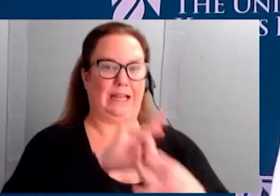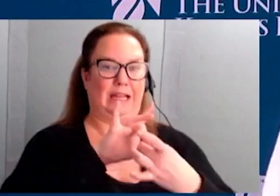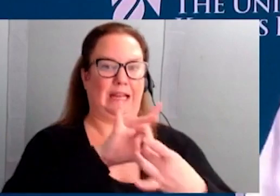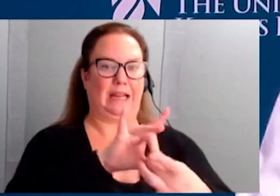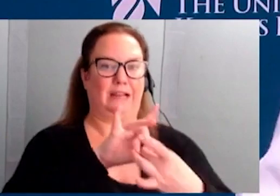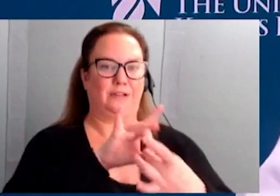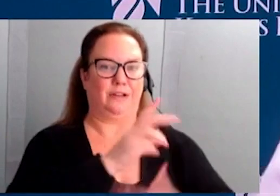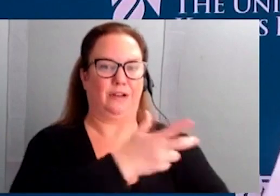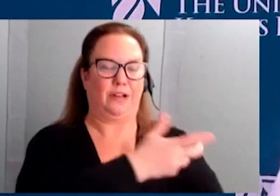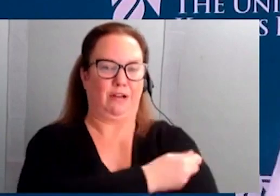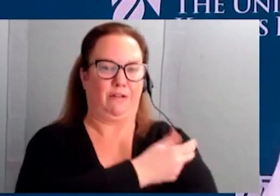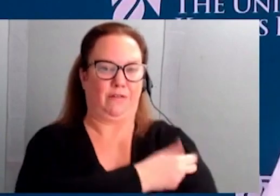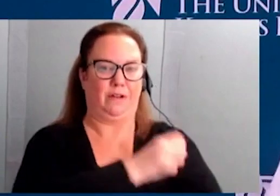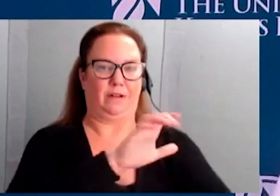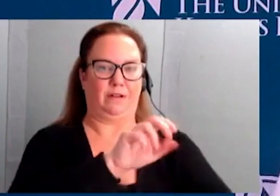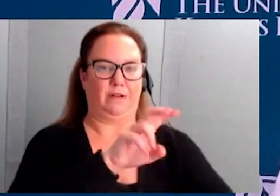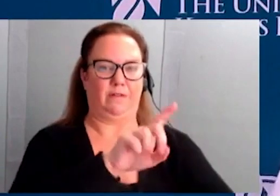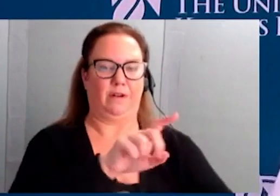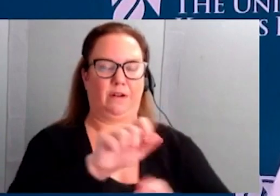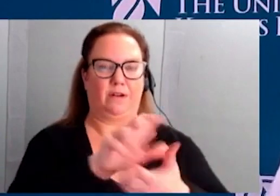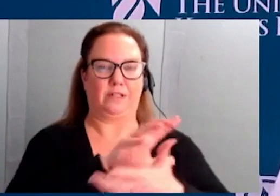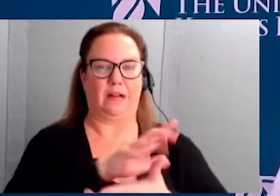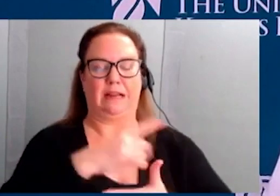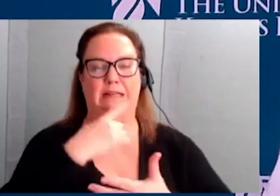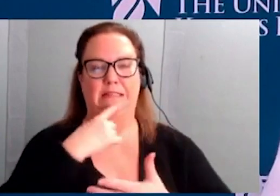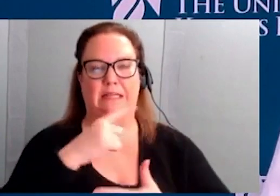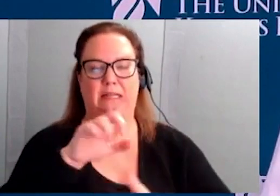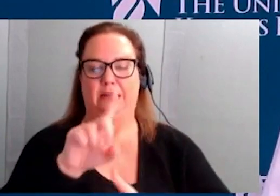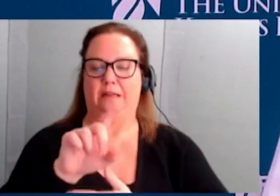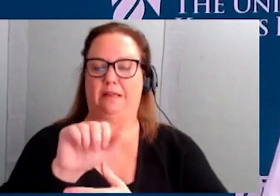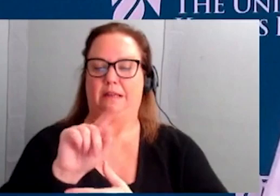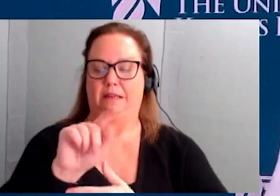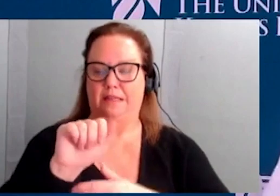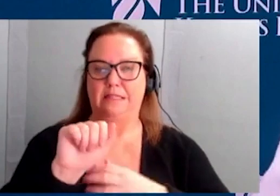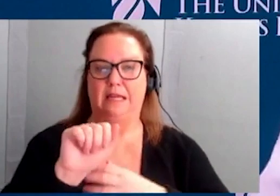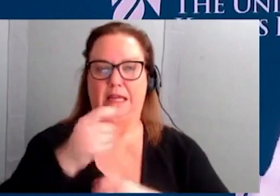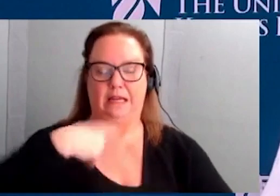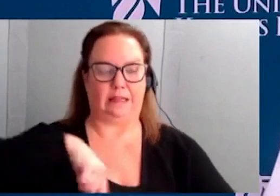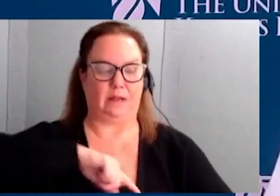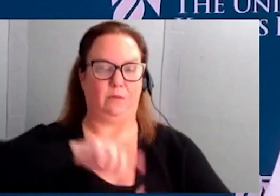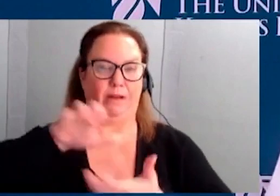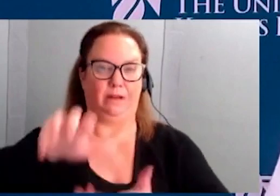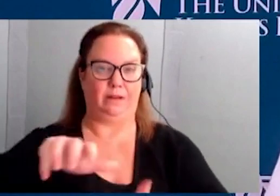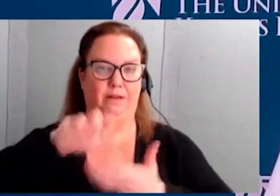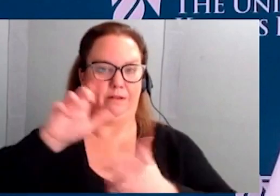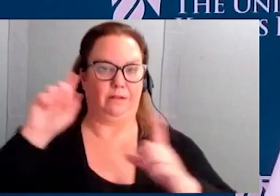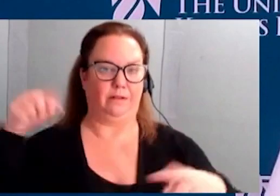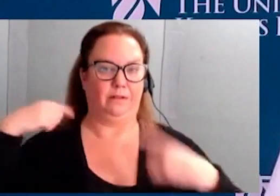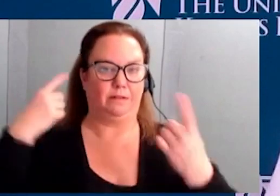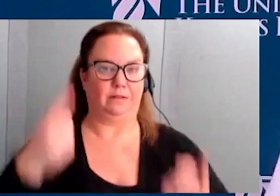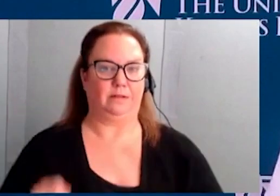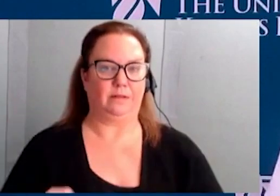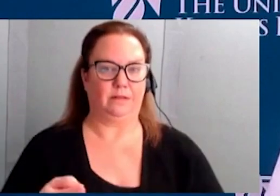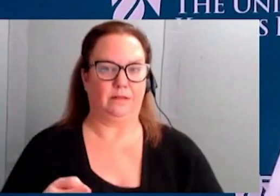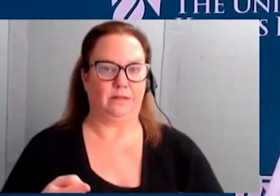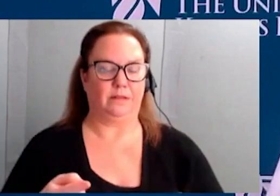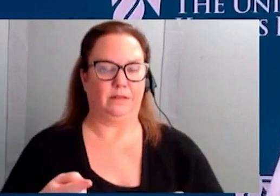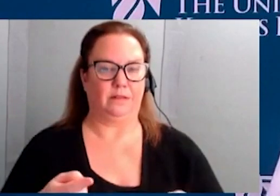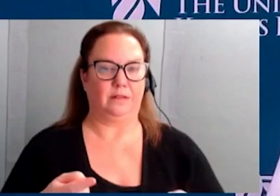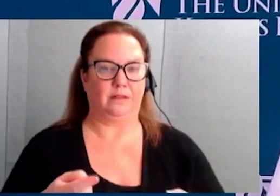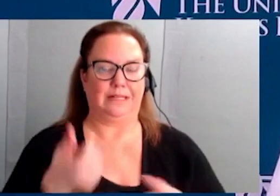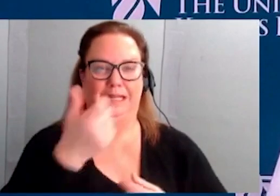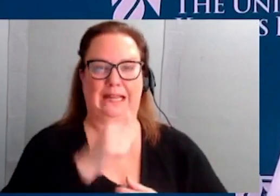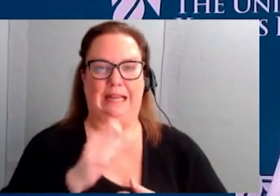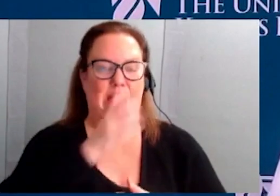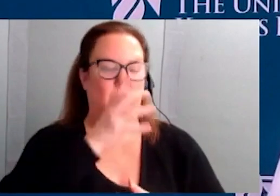is an association, is there a causation? I can tell you that the data that we have to this point about any women